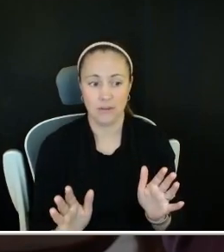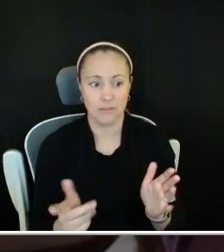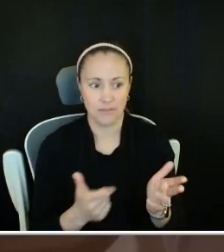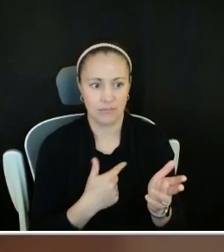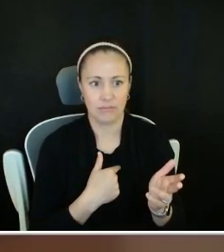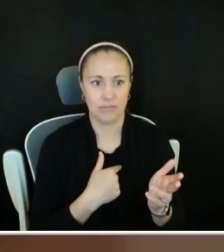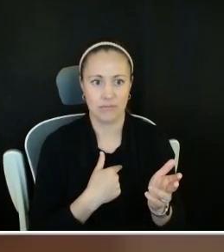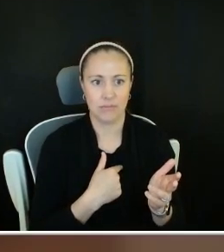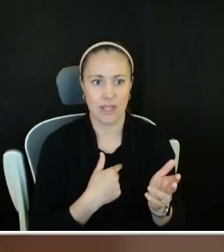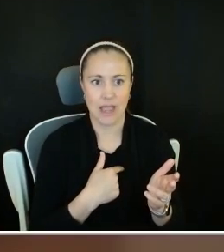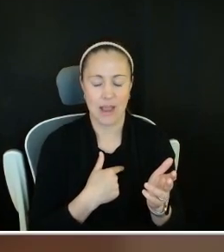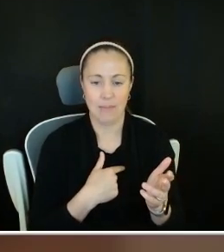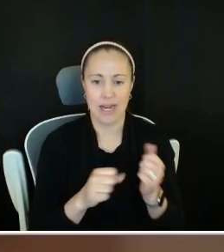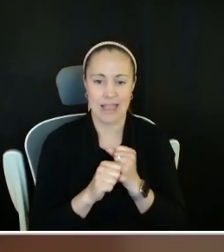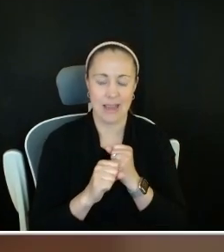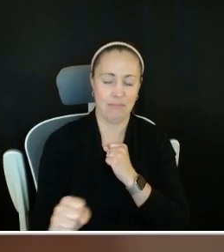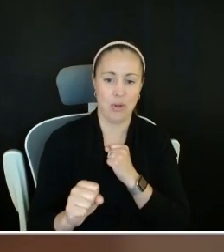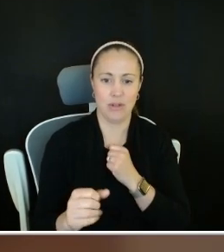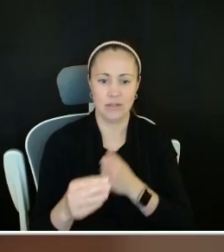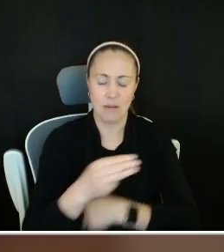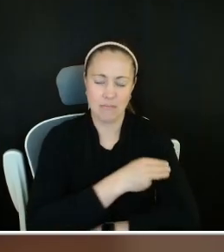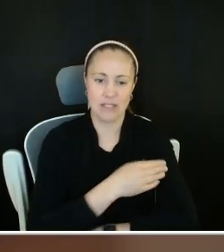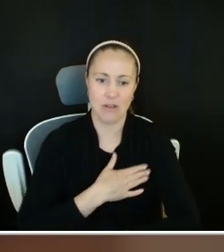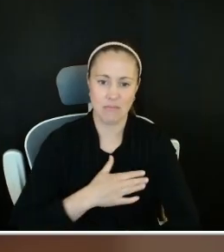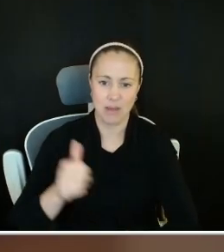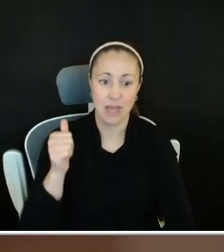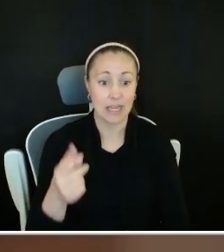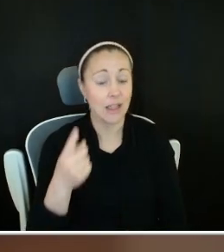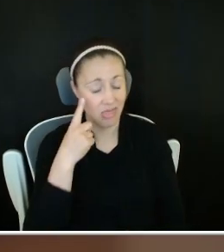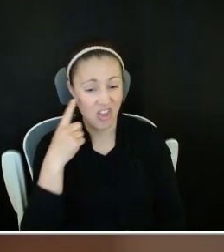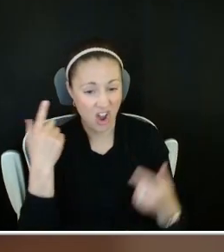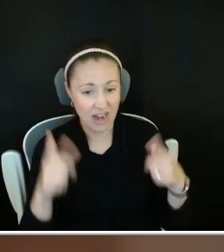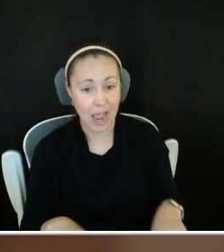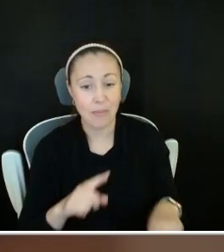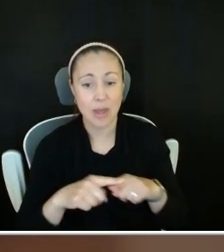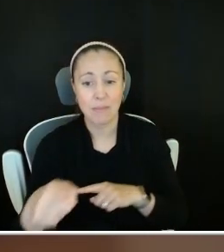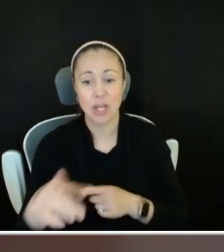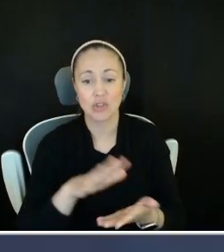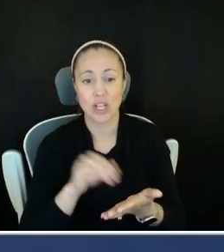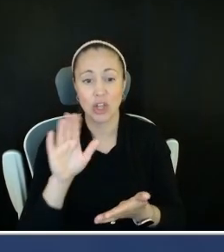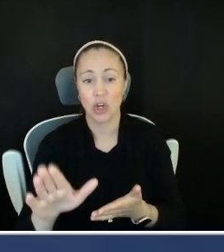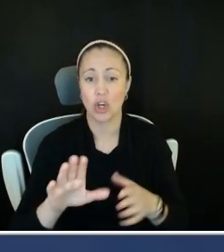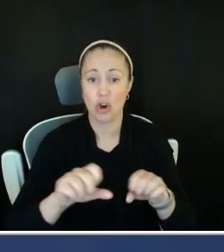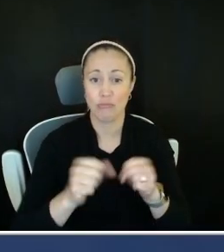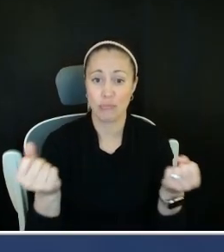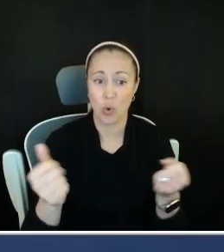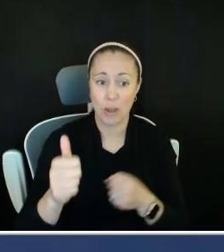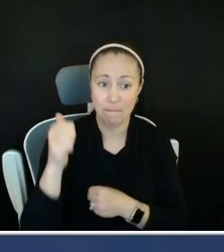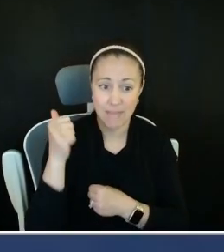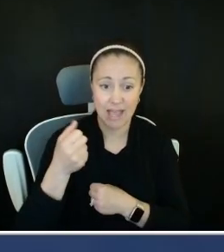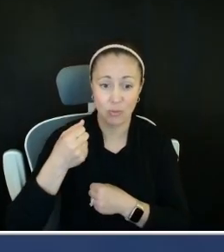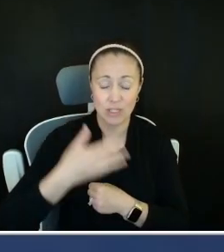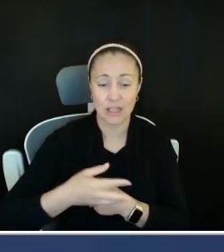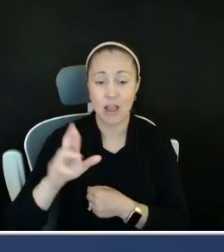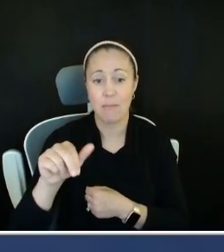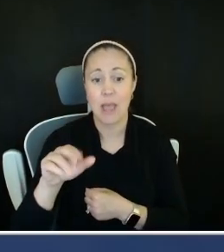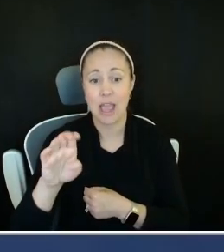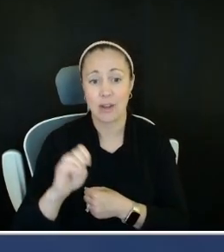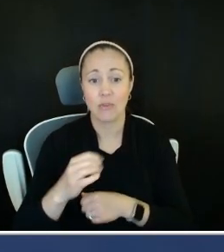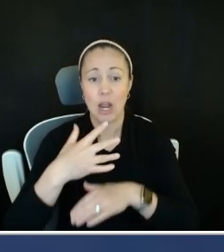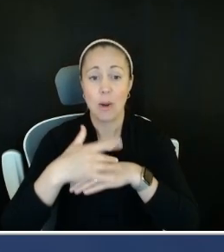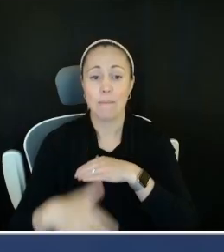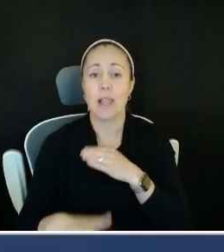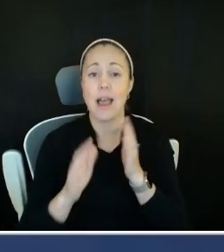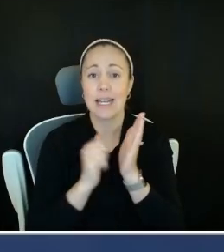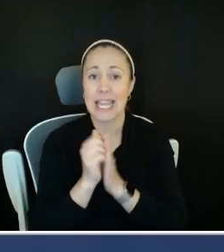muscle in my back. She thought she did, but Emily Shedd learned her broken back was caused by a rare blood cancer. How a bone